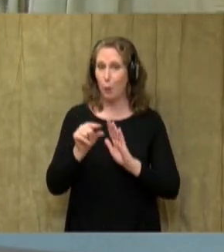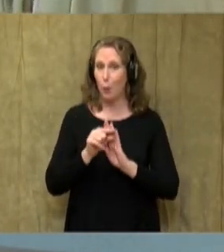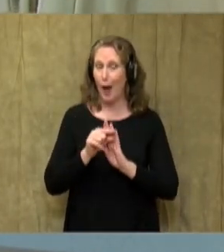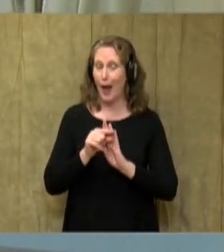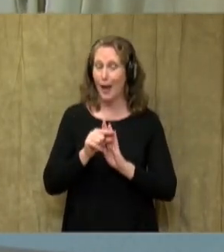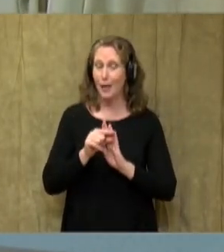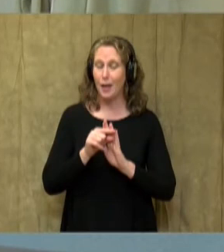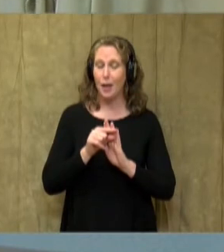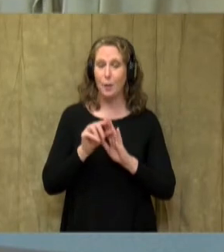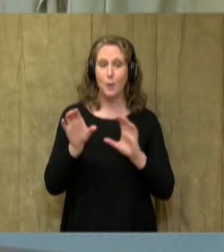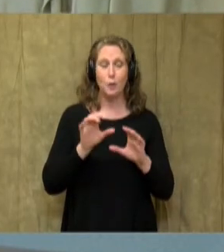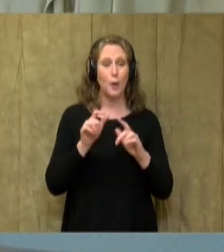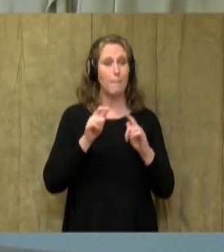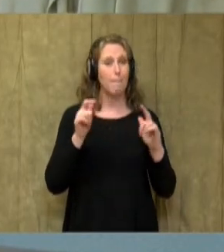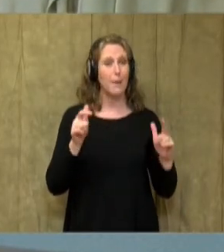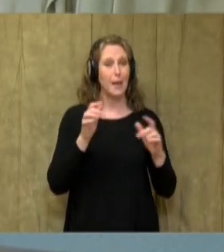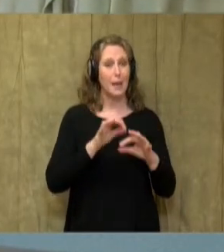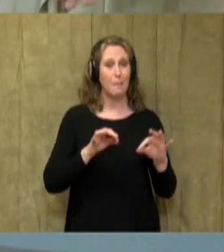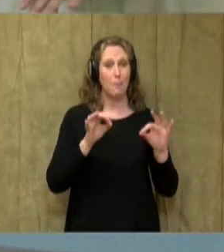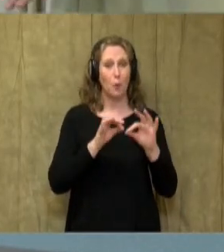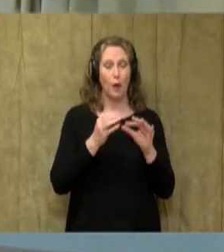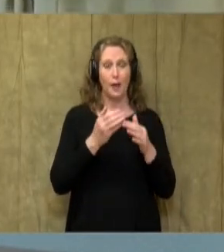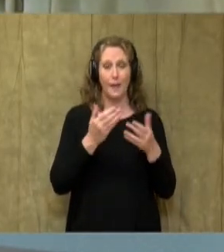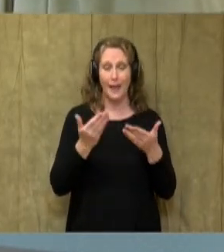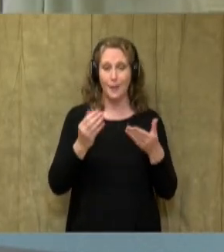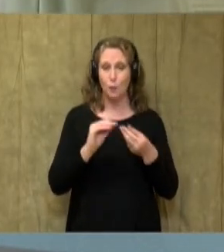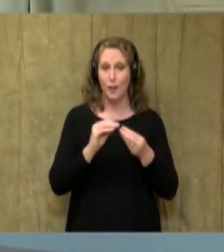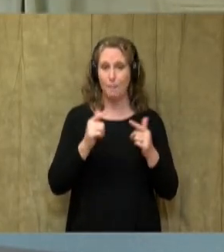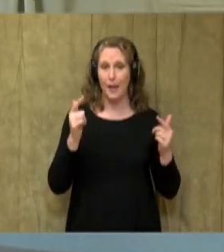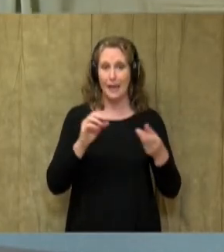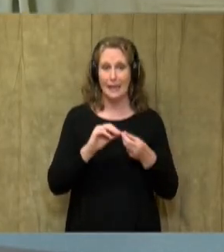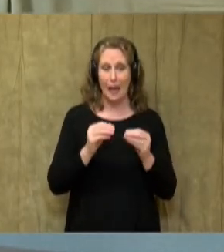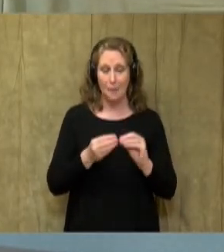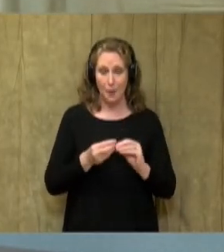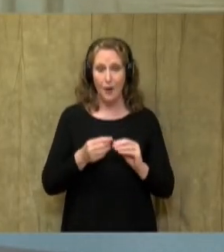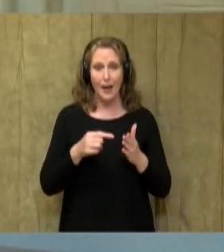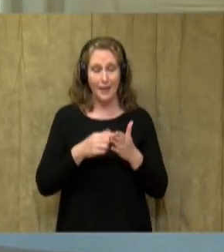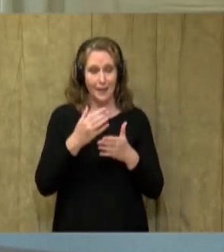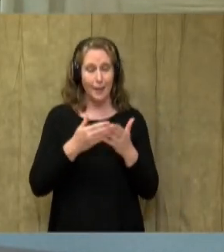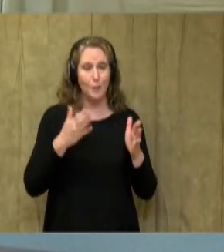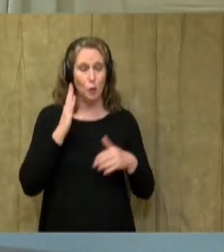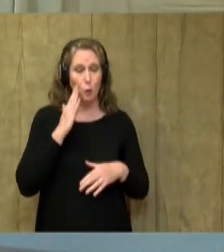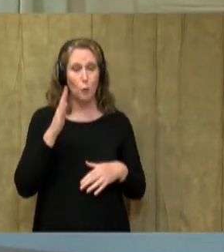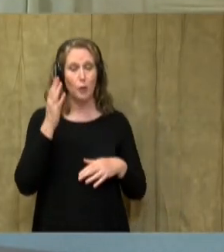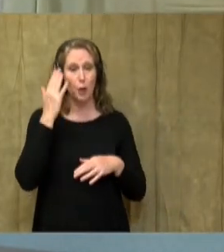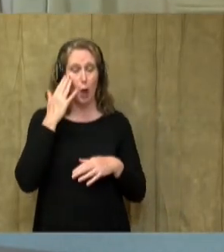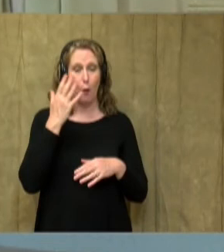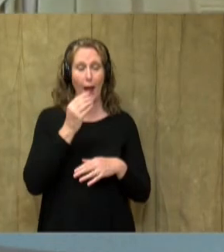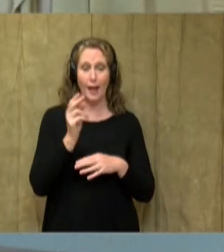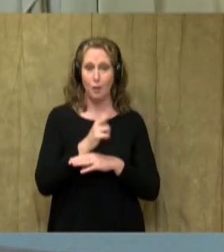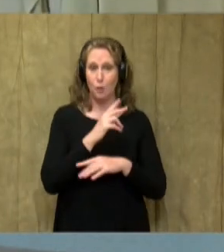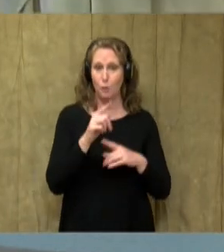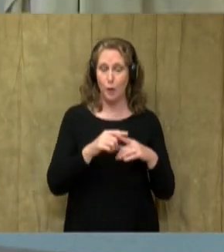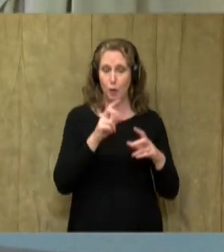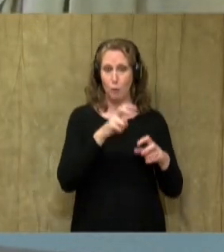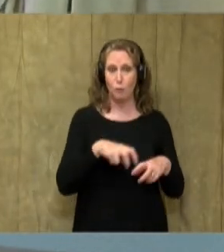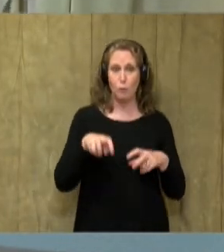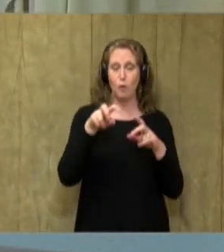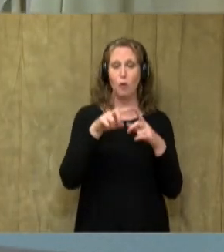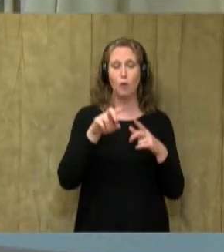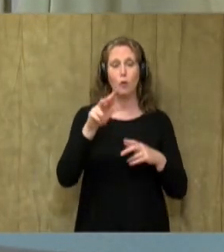going to be doing all kind of big things with bigger numbers, and this is something that you're going to know and need to use when you go to third